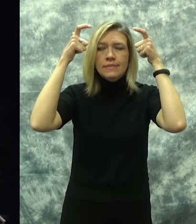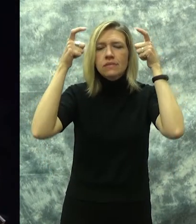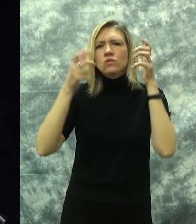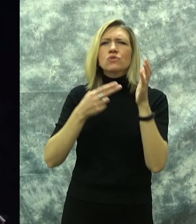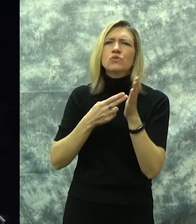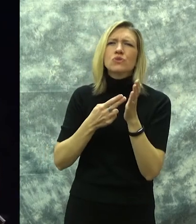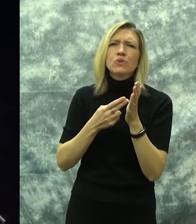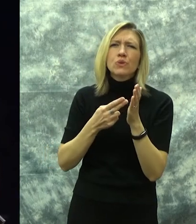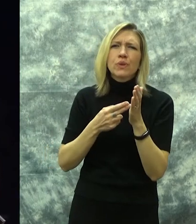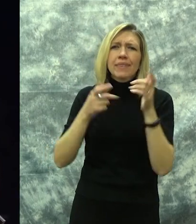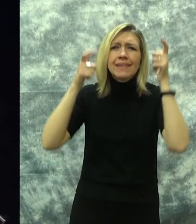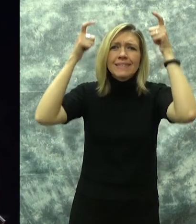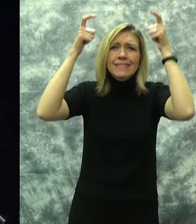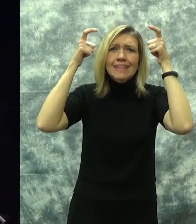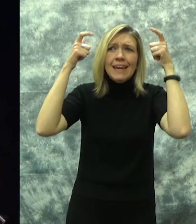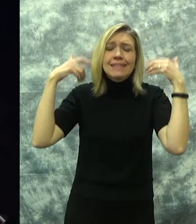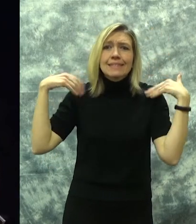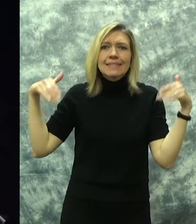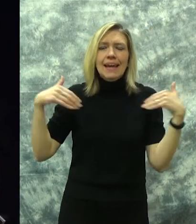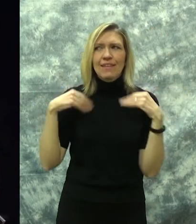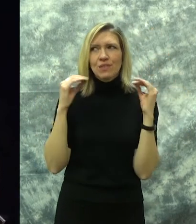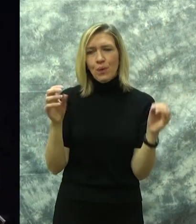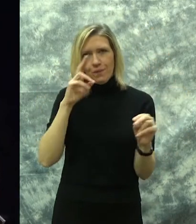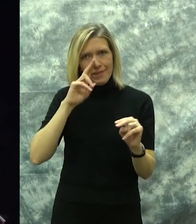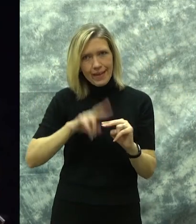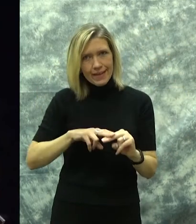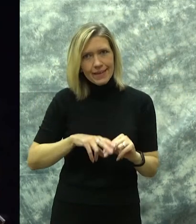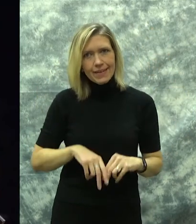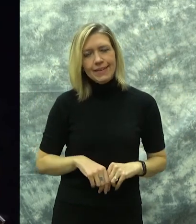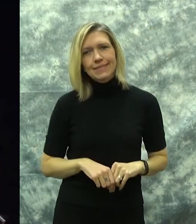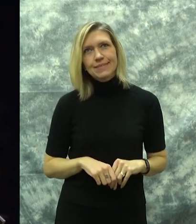saints don't have any fun.